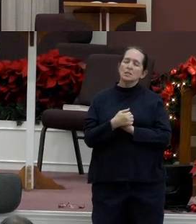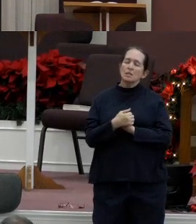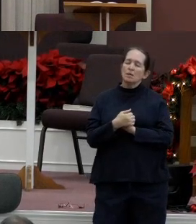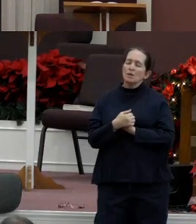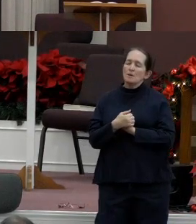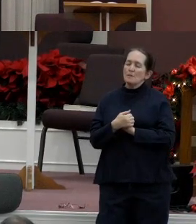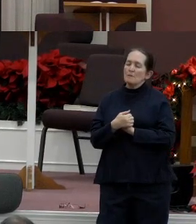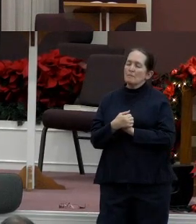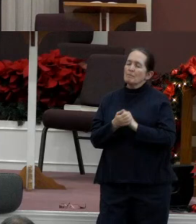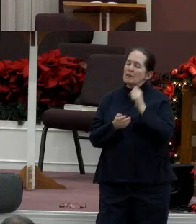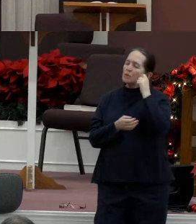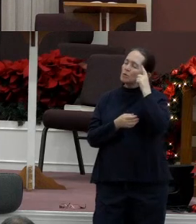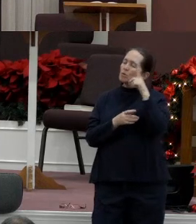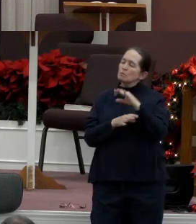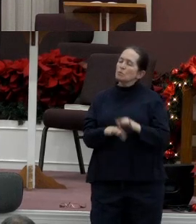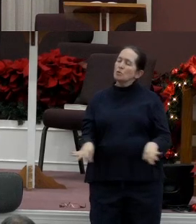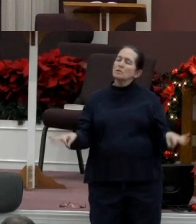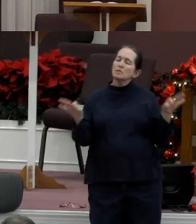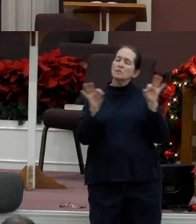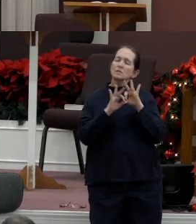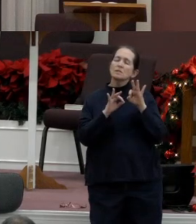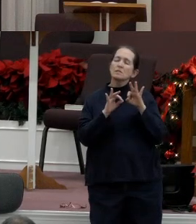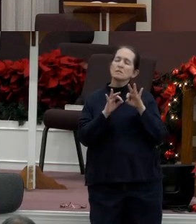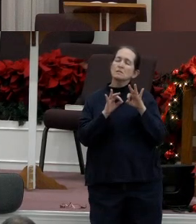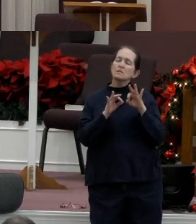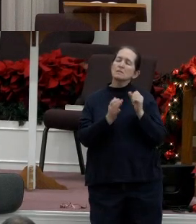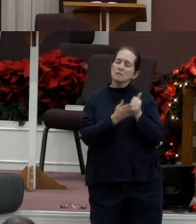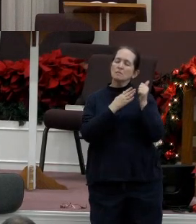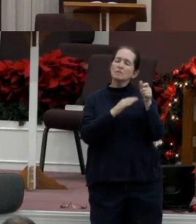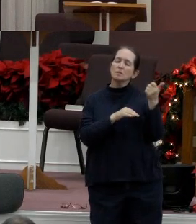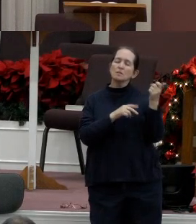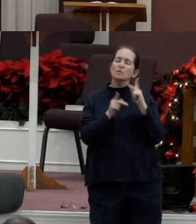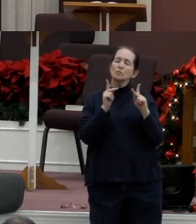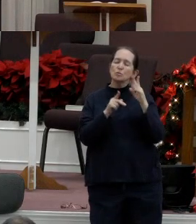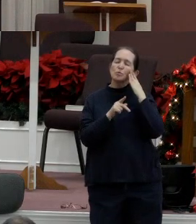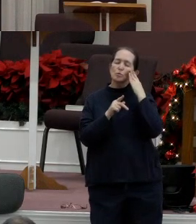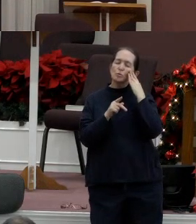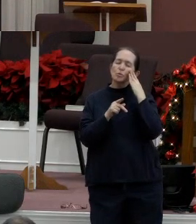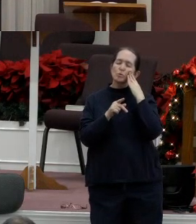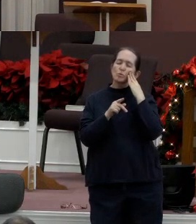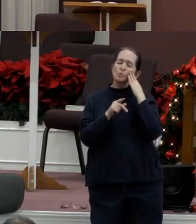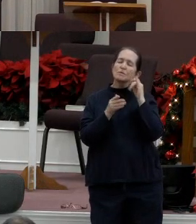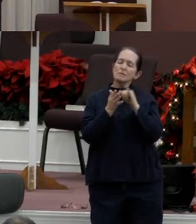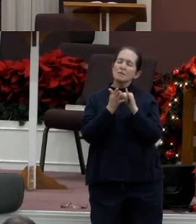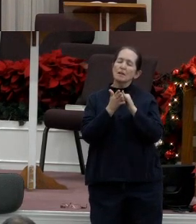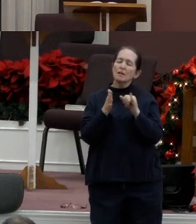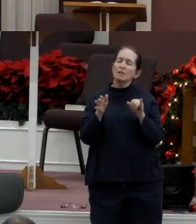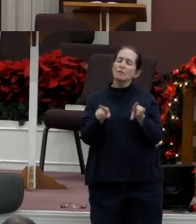and to understand the importance of helping others to know it as well.